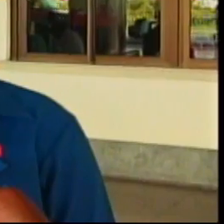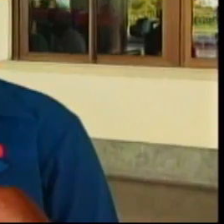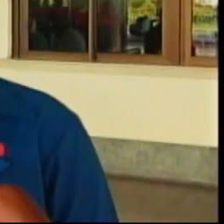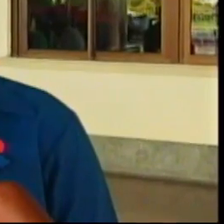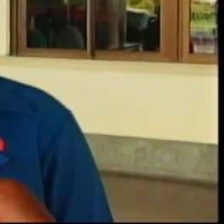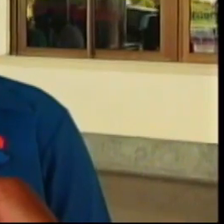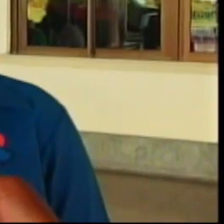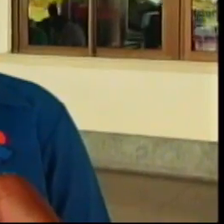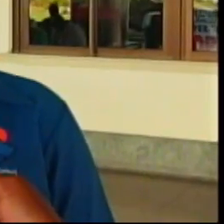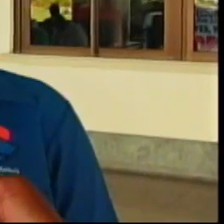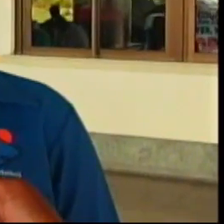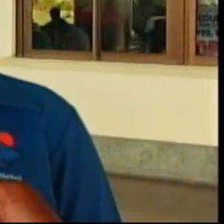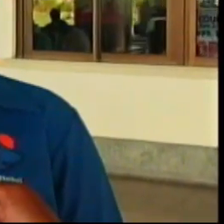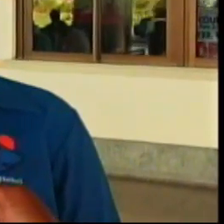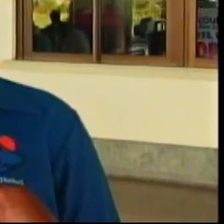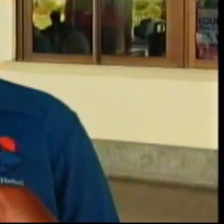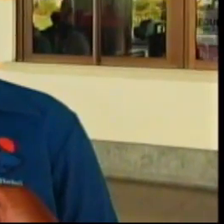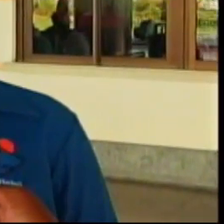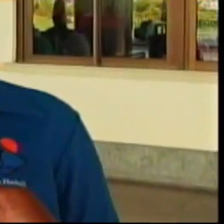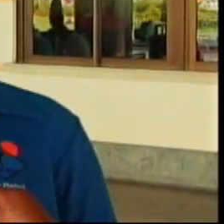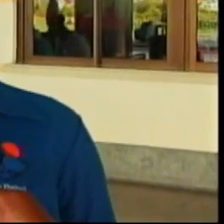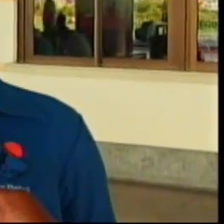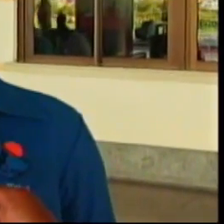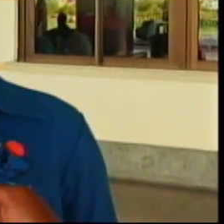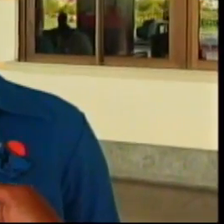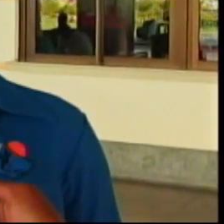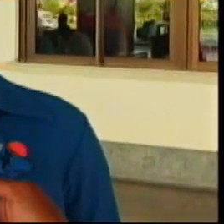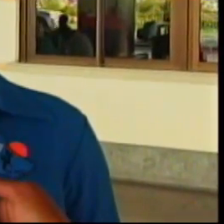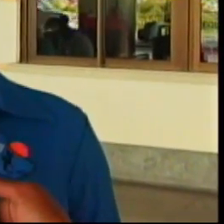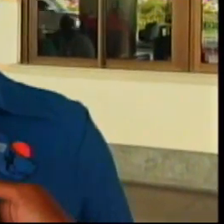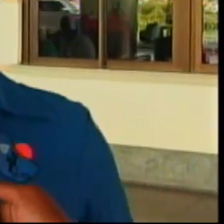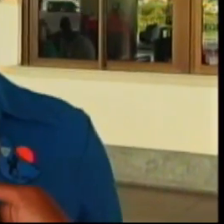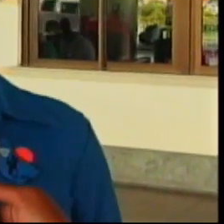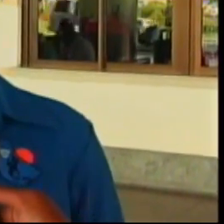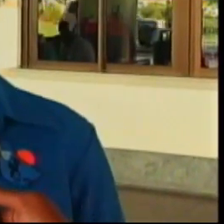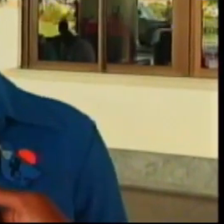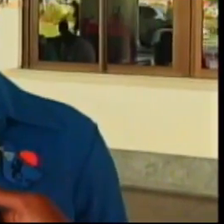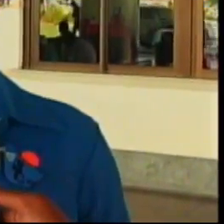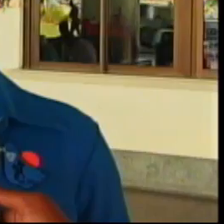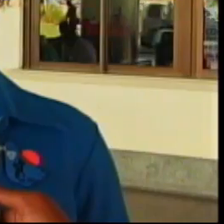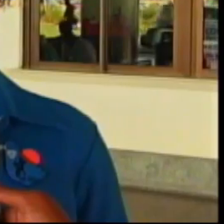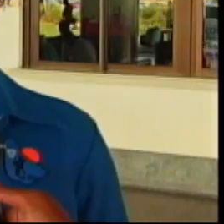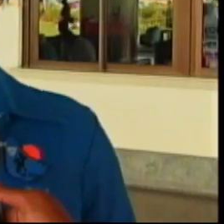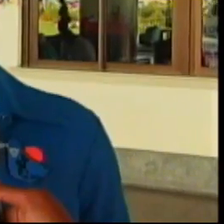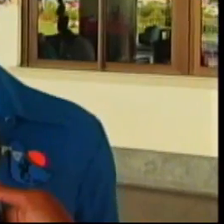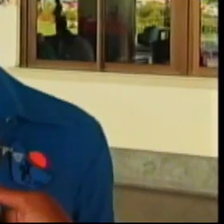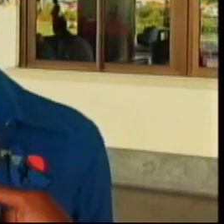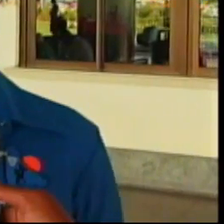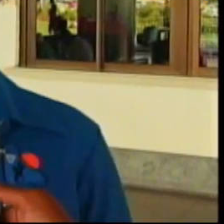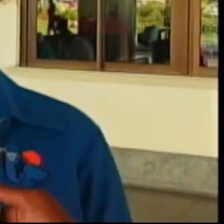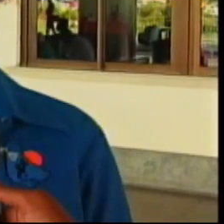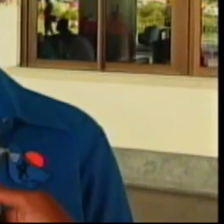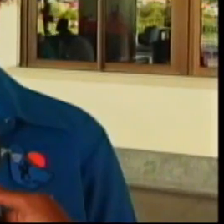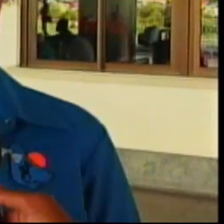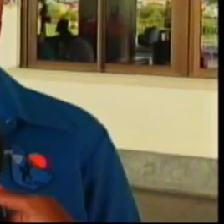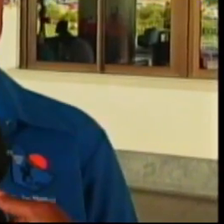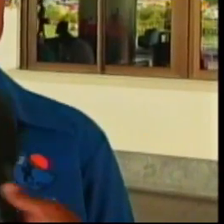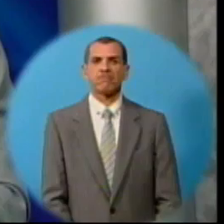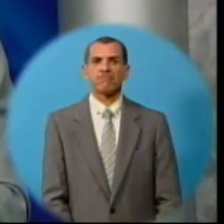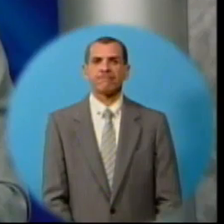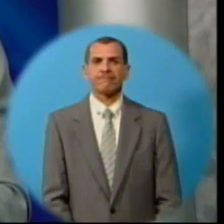Trinidad and Jamaica. So based on our performance, we're hoping that some of the bigger teams would also invite Barbados to play